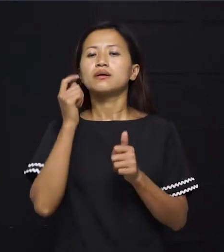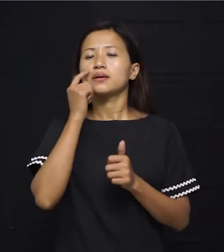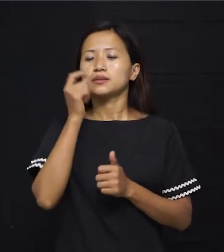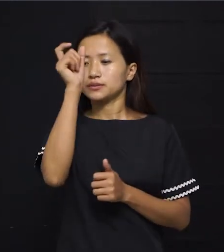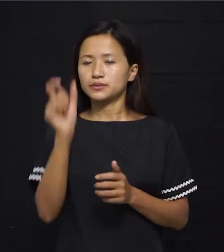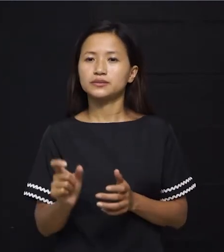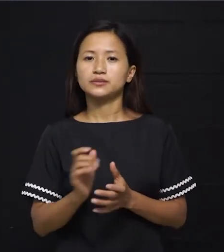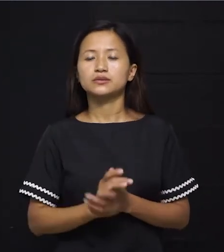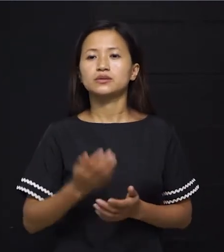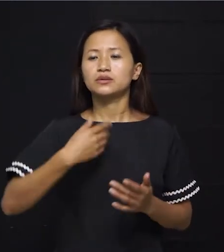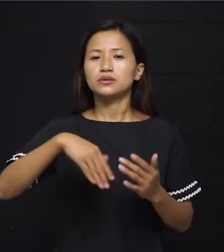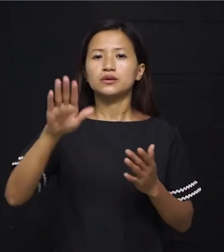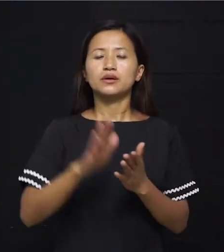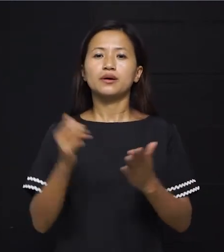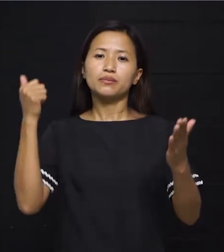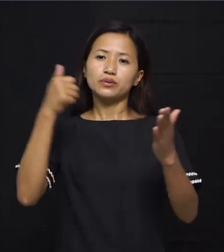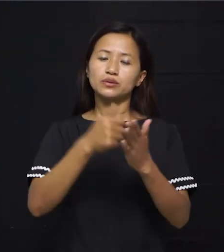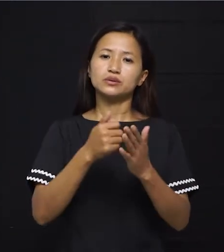Okay, he had to go and approach.